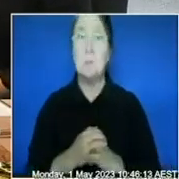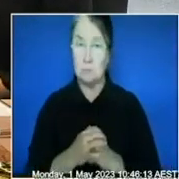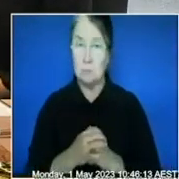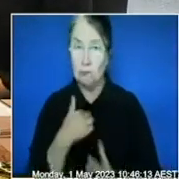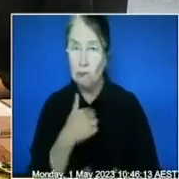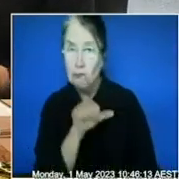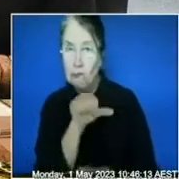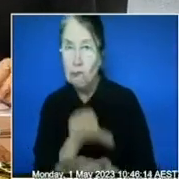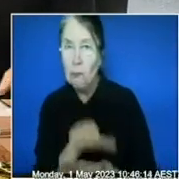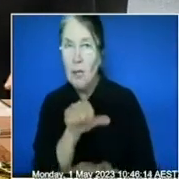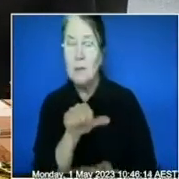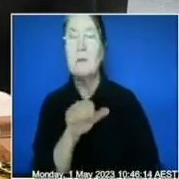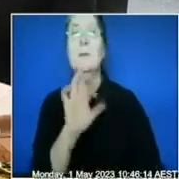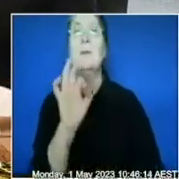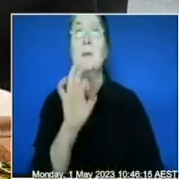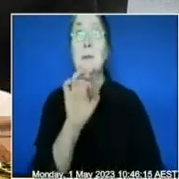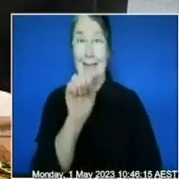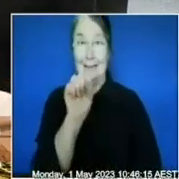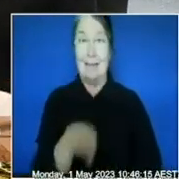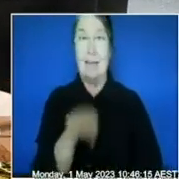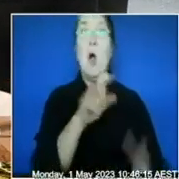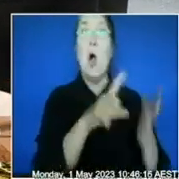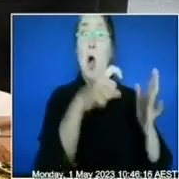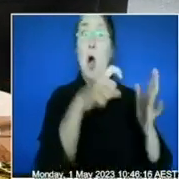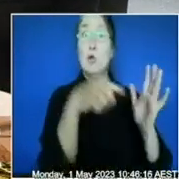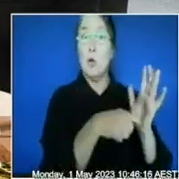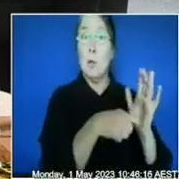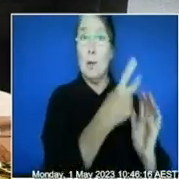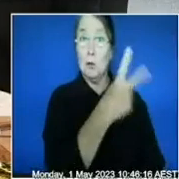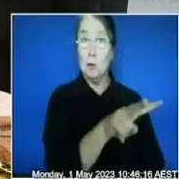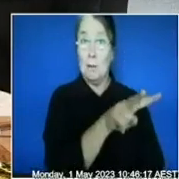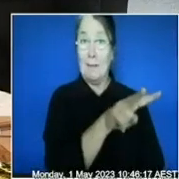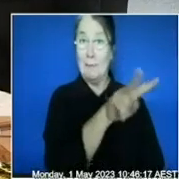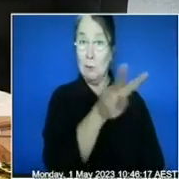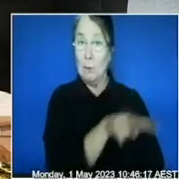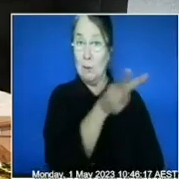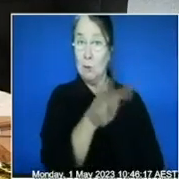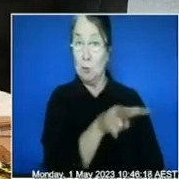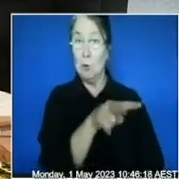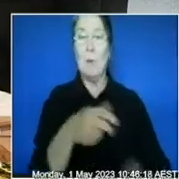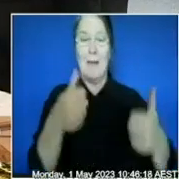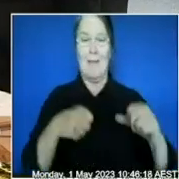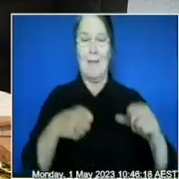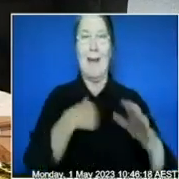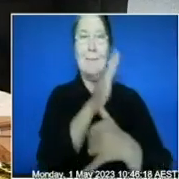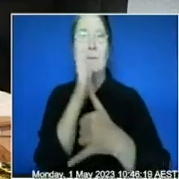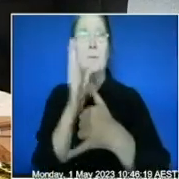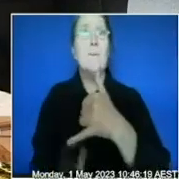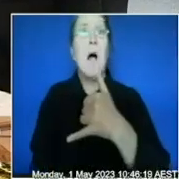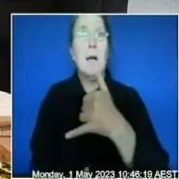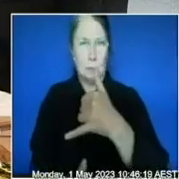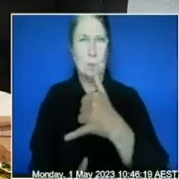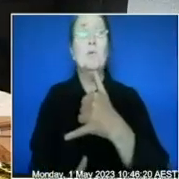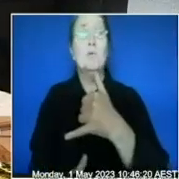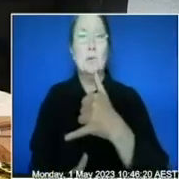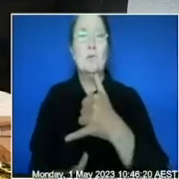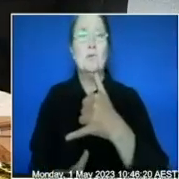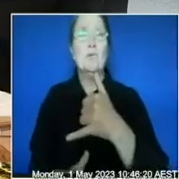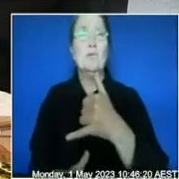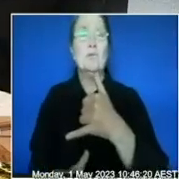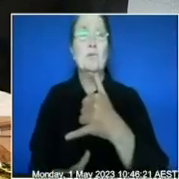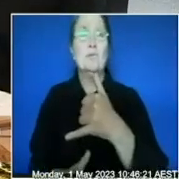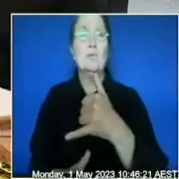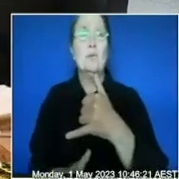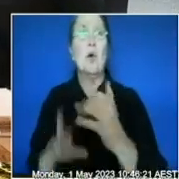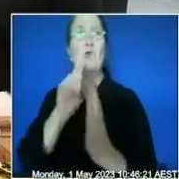on the Yarra trial site. That's right. And it did include some reflections on the stand-up of the other sites. So it was looking at the implementation. It